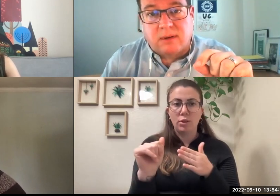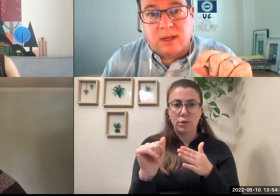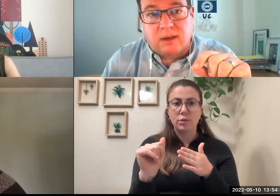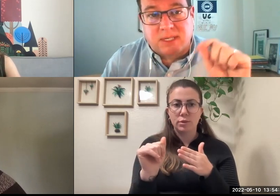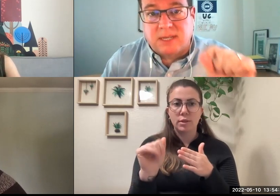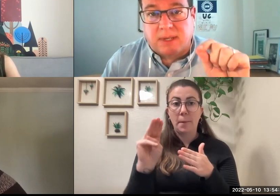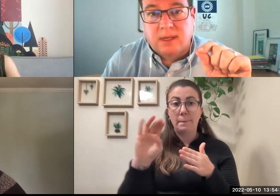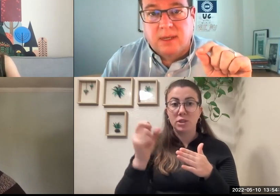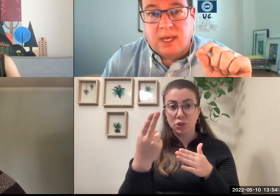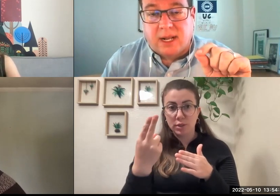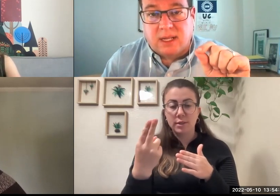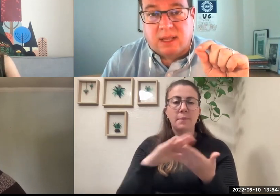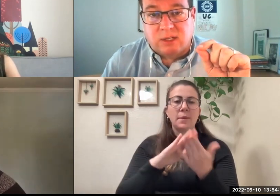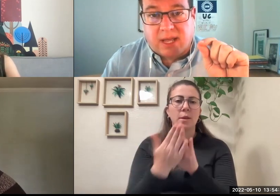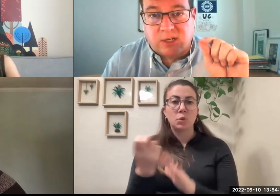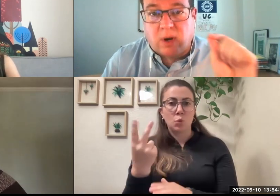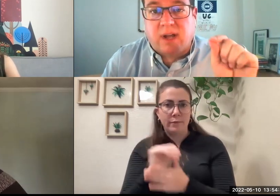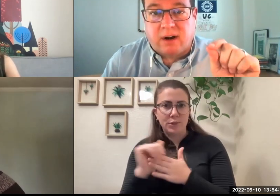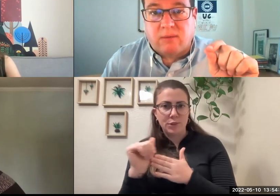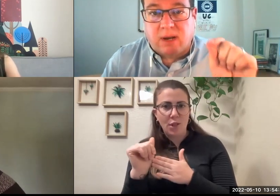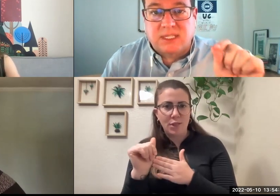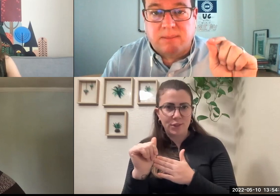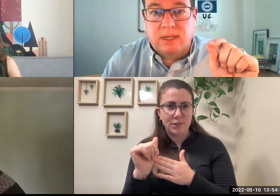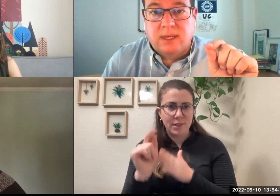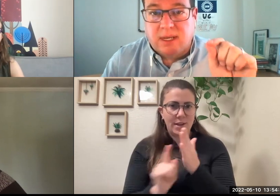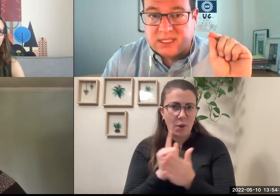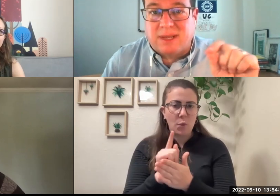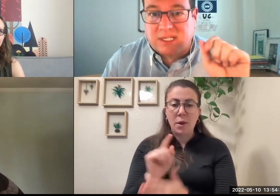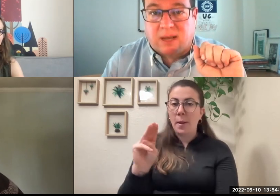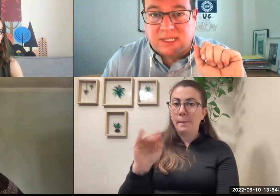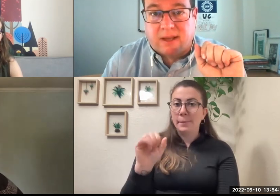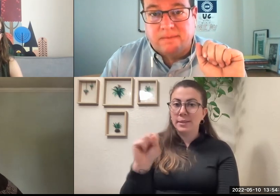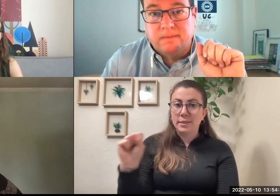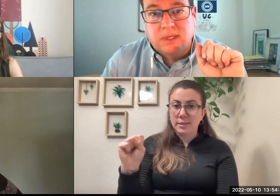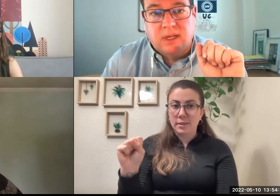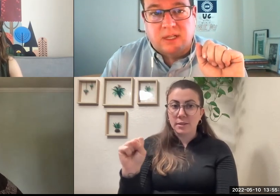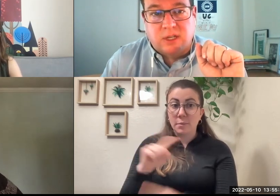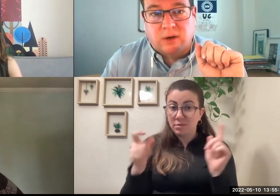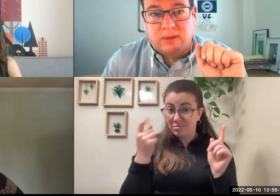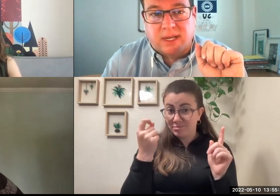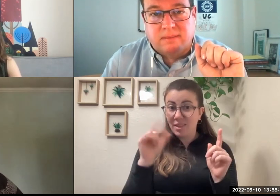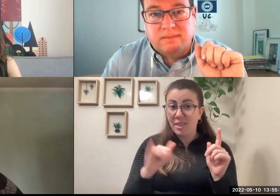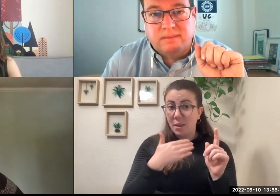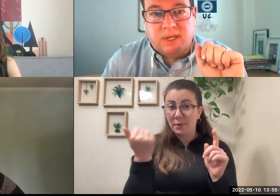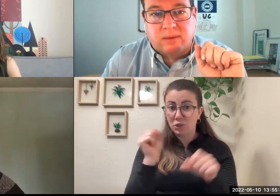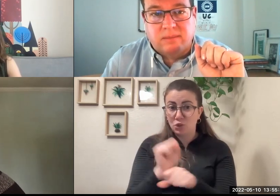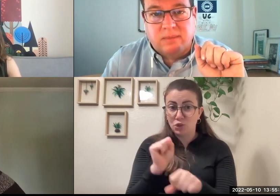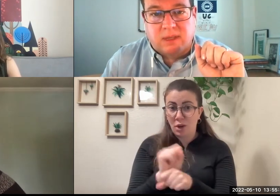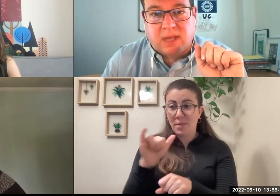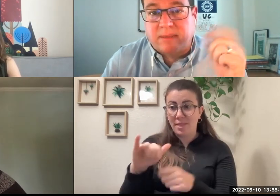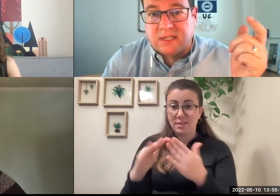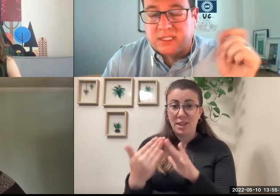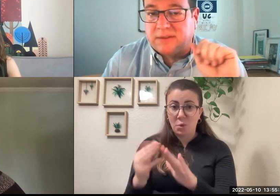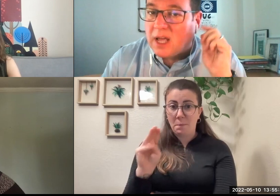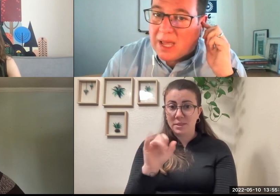job in Mississippi, at the $12 an hour rate in Mississippi, it's the best job in town. And so, like,